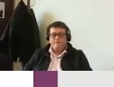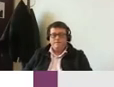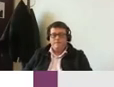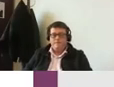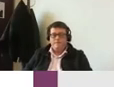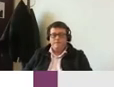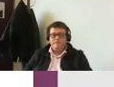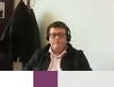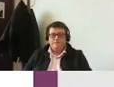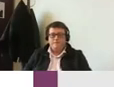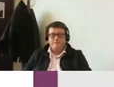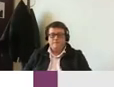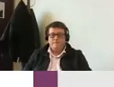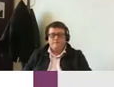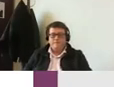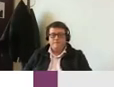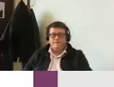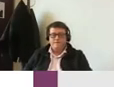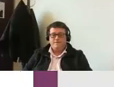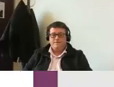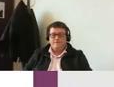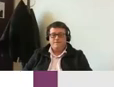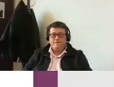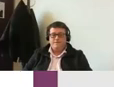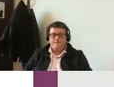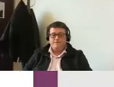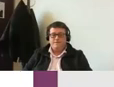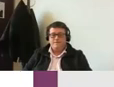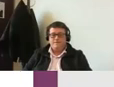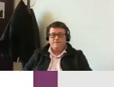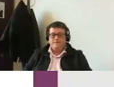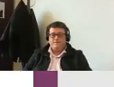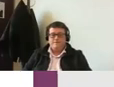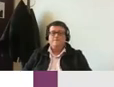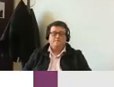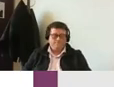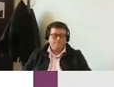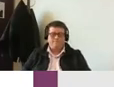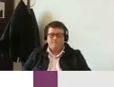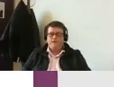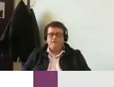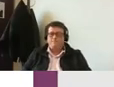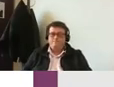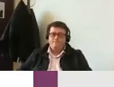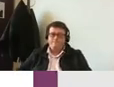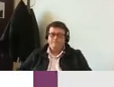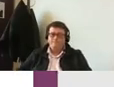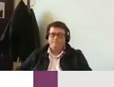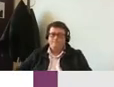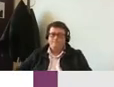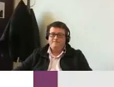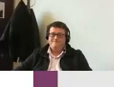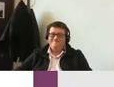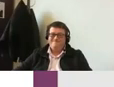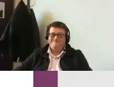Provincial Director of Adult Protection. And congratulations on your new position, Henry. It's great, long